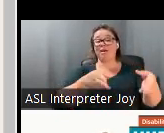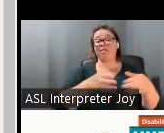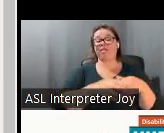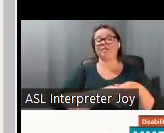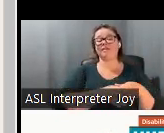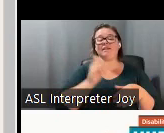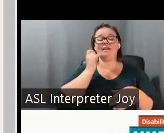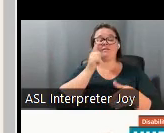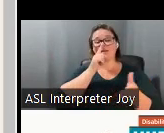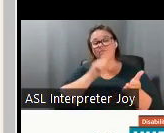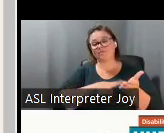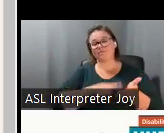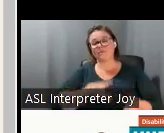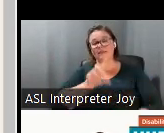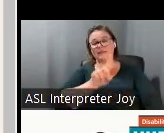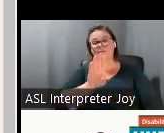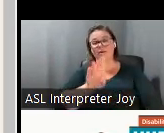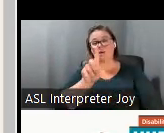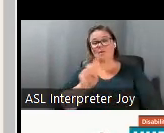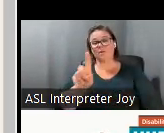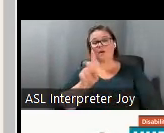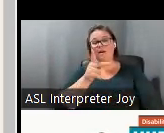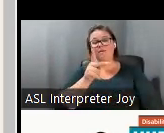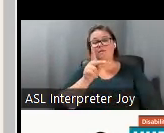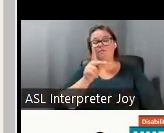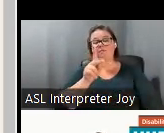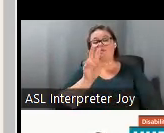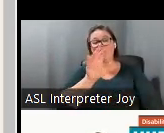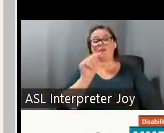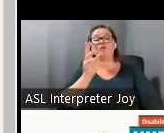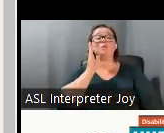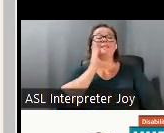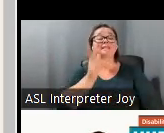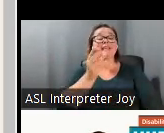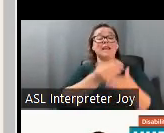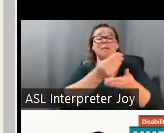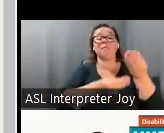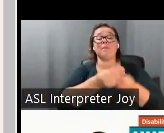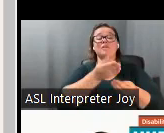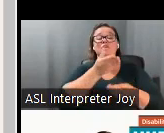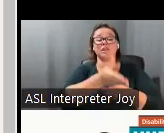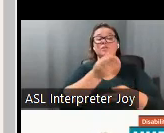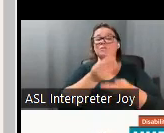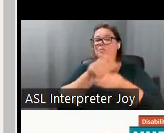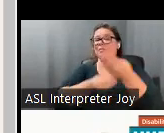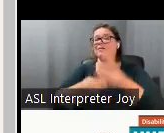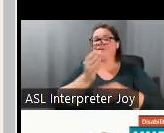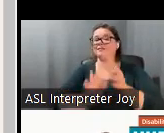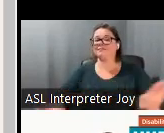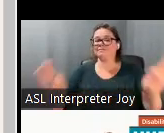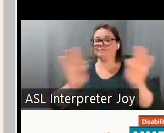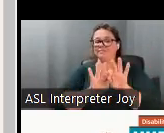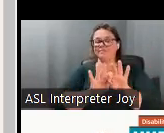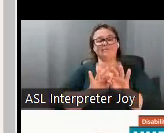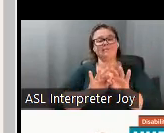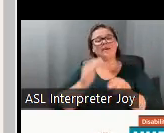look in the DB 101 vault, you would see a budget in there too. So budgets are important. As frustrating